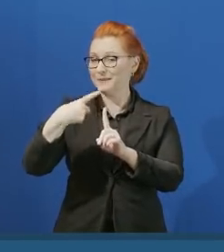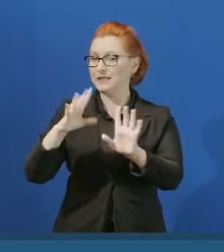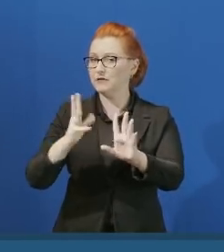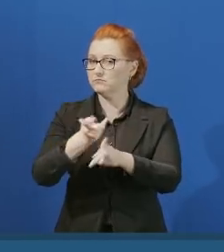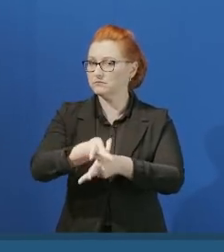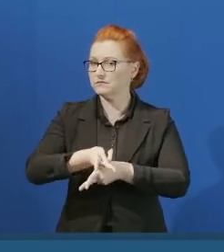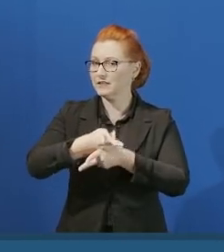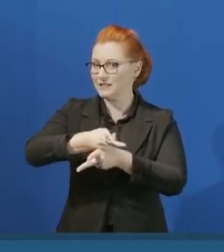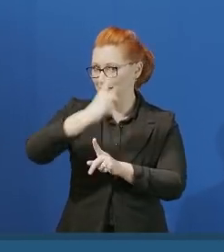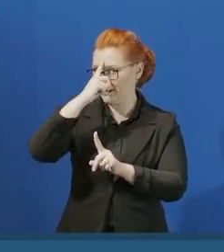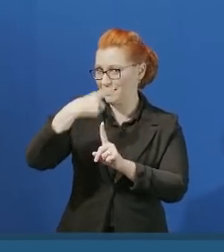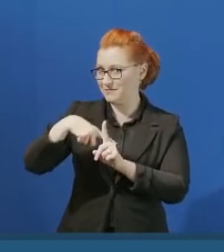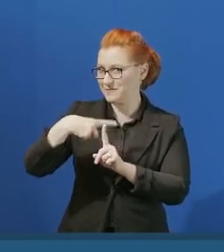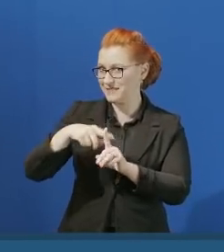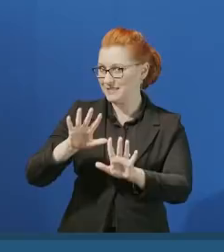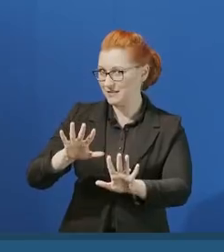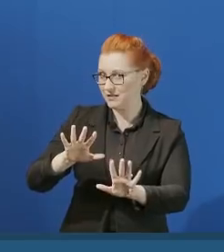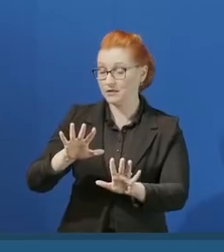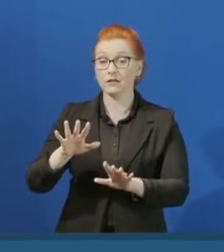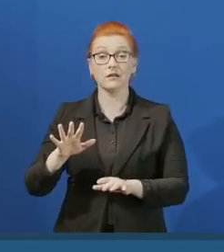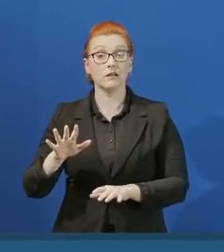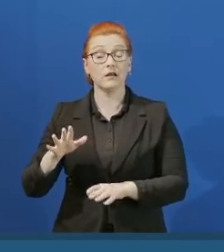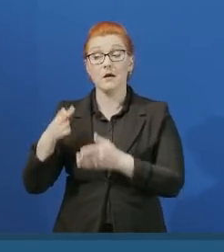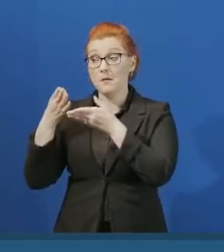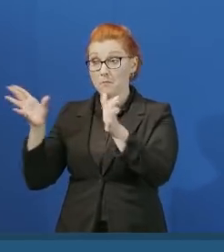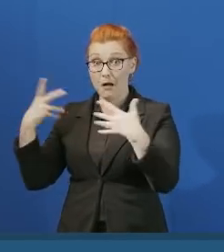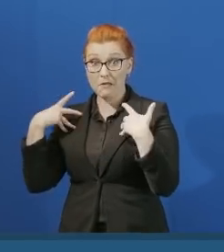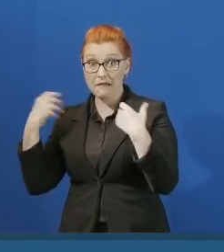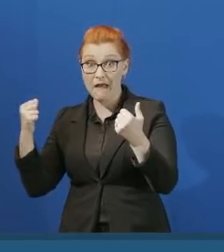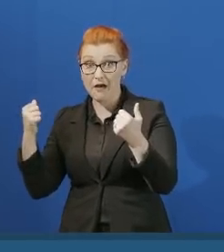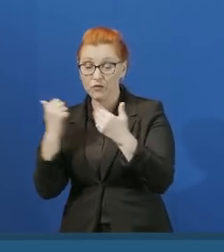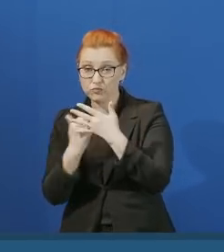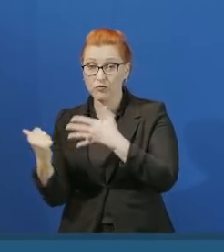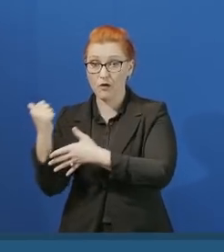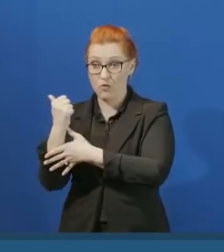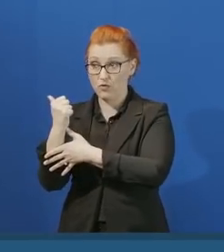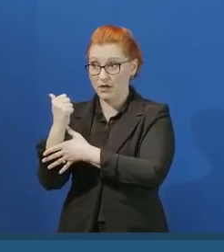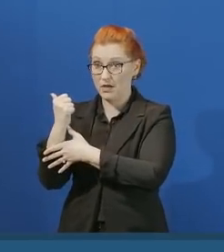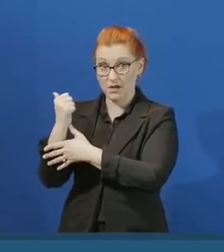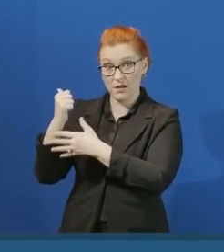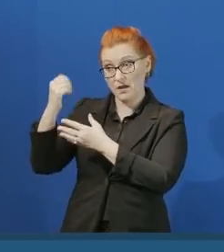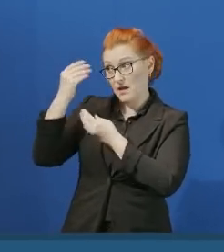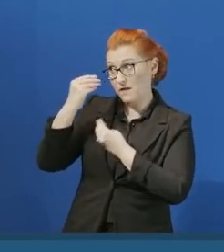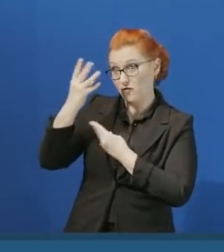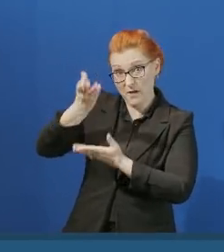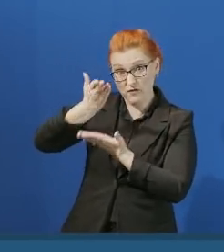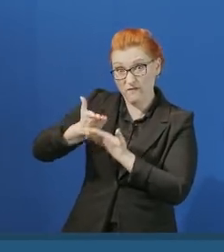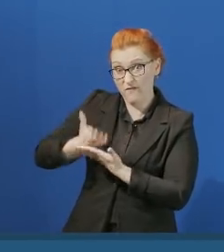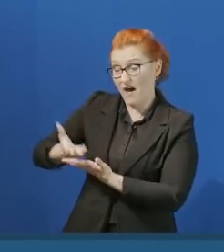right decisions with public health at the top of mind while gradually